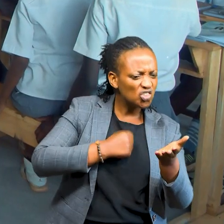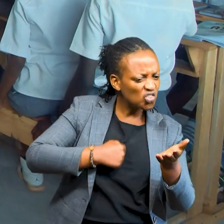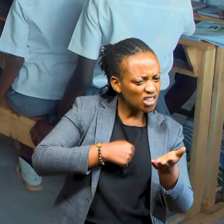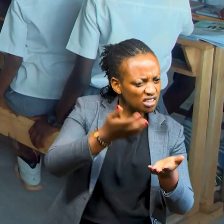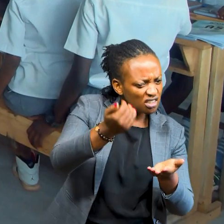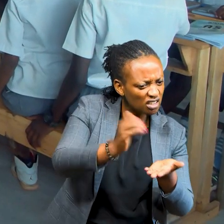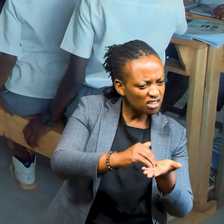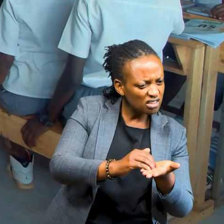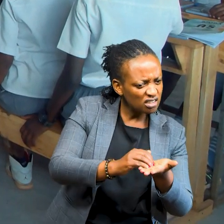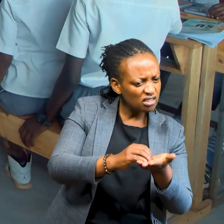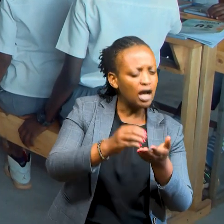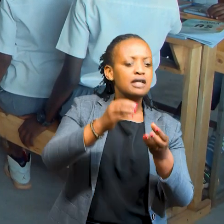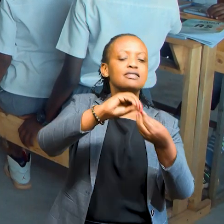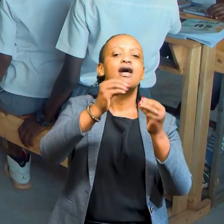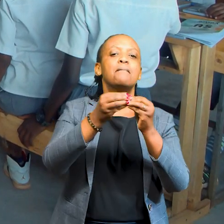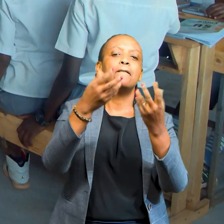Sorry, come again, please.